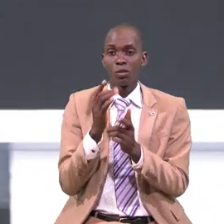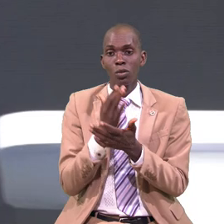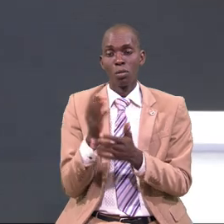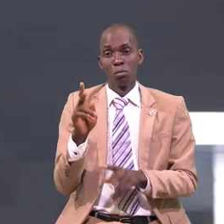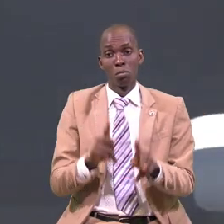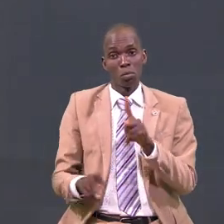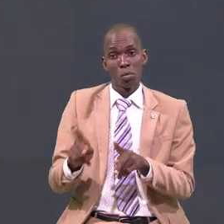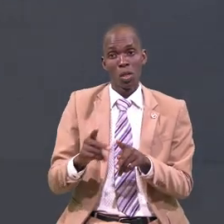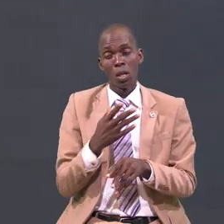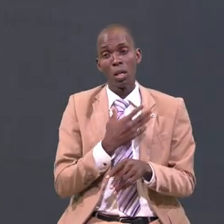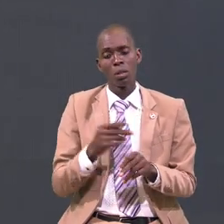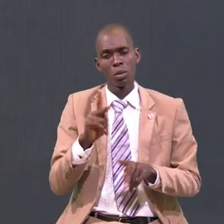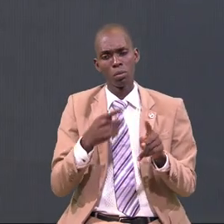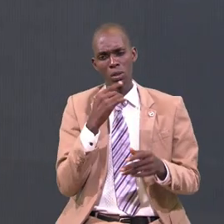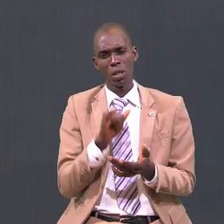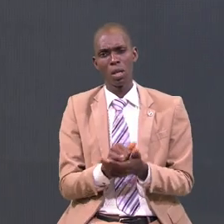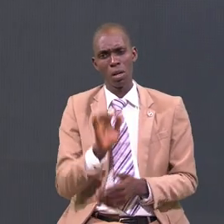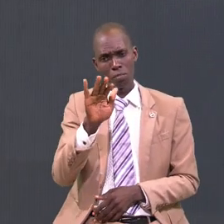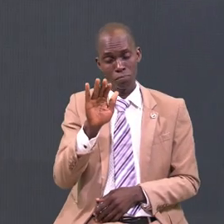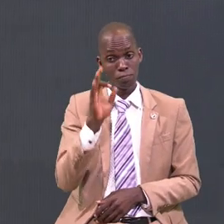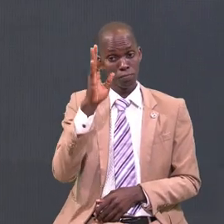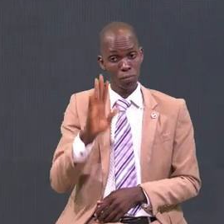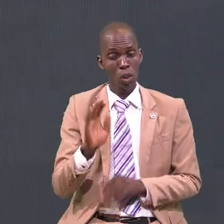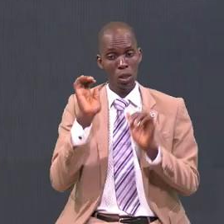And they say, you know, Pastor, can we talk to you?